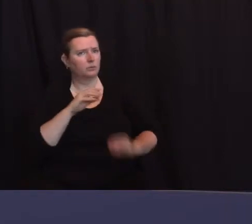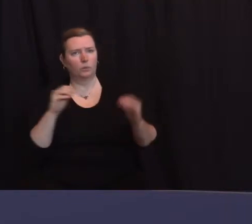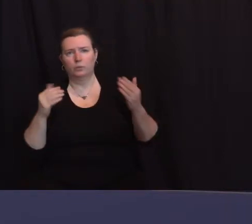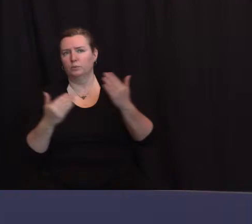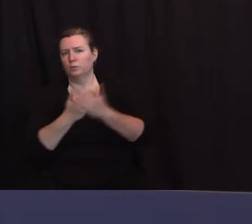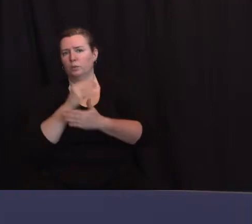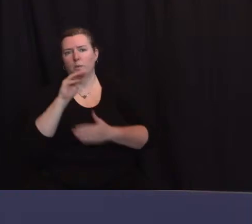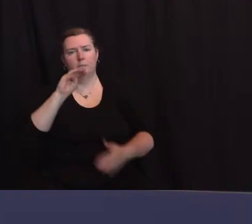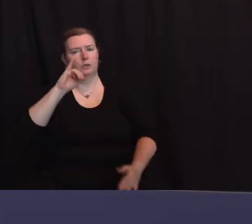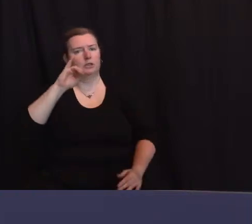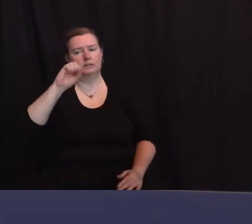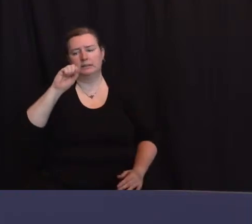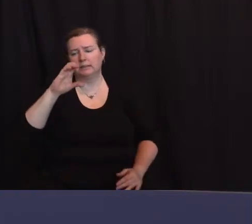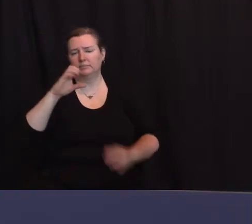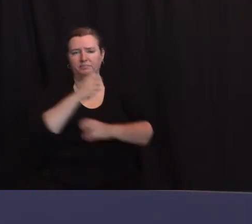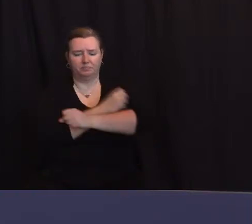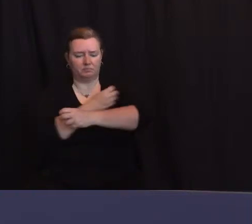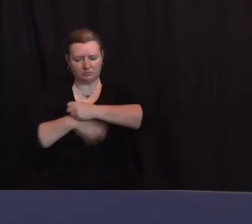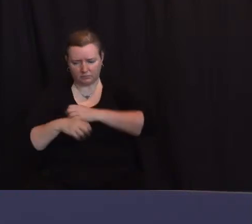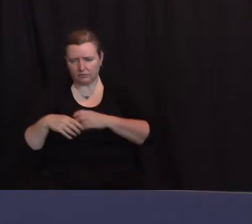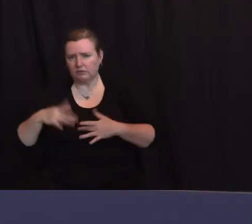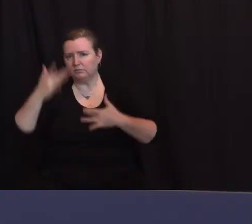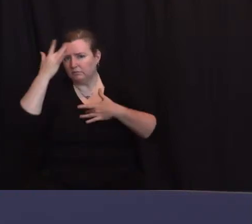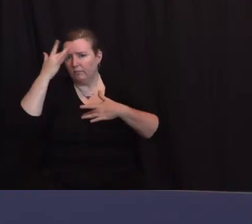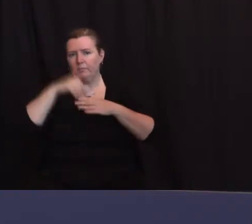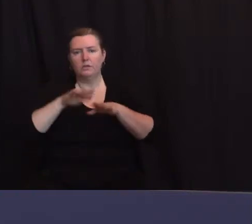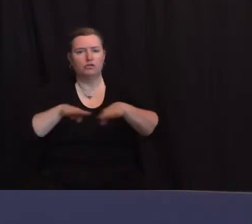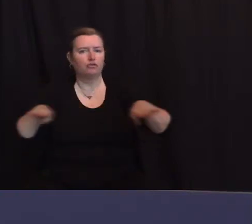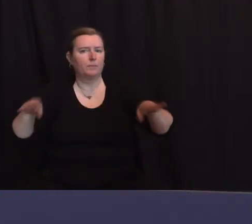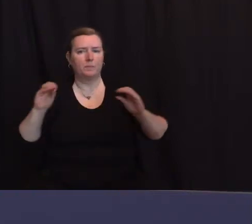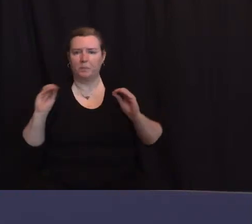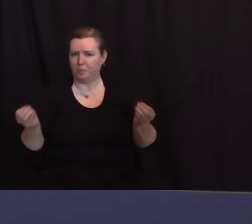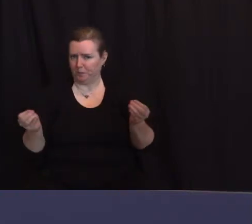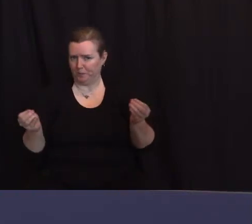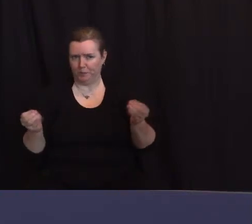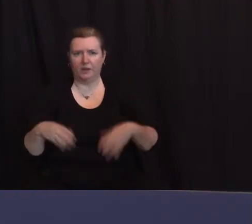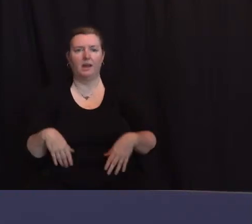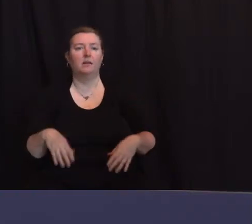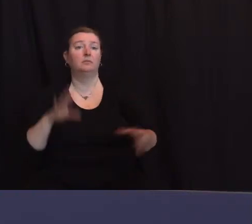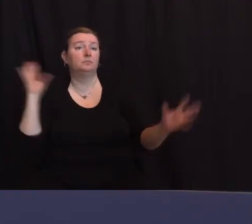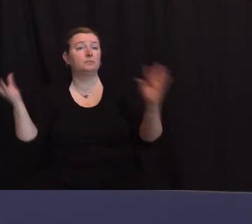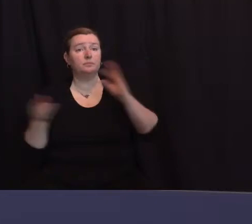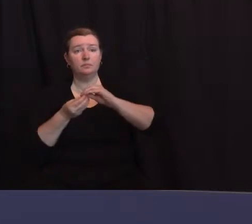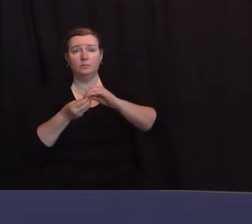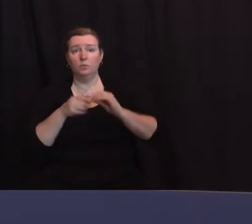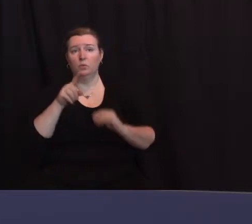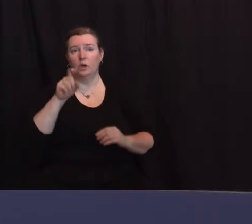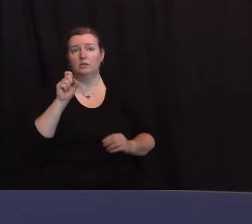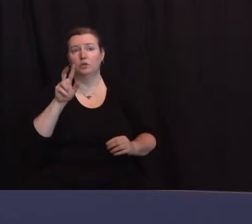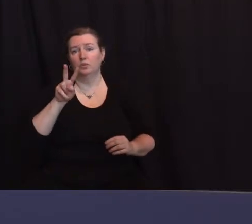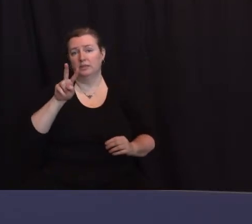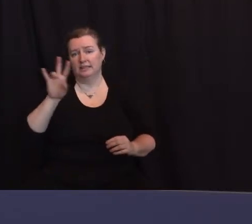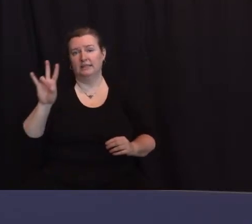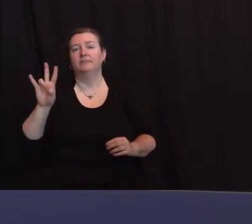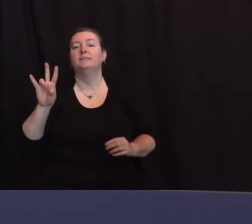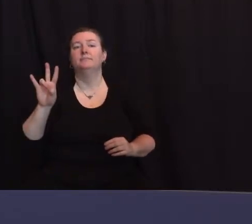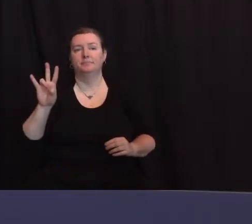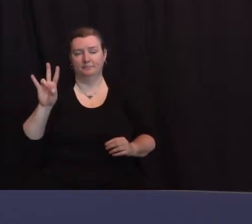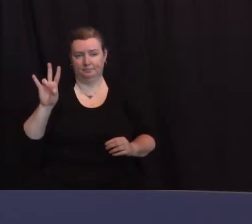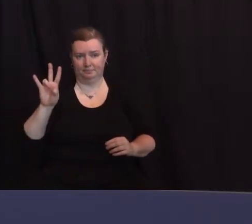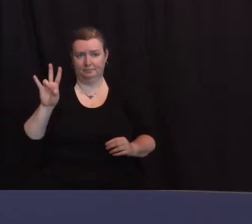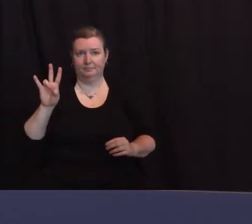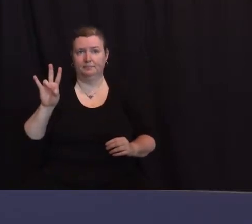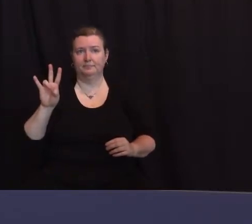multisystem inflammatory syndrome in children. Cumulatively, we have reported 127 cases in the